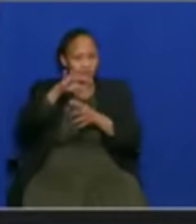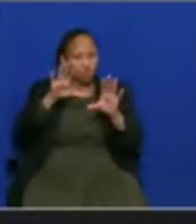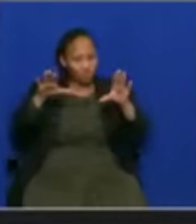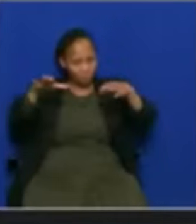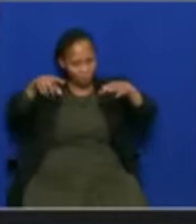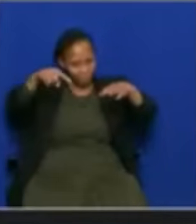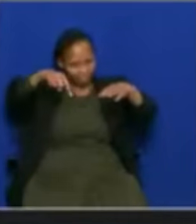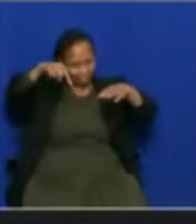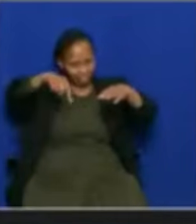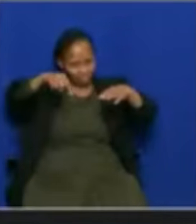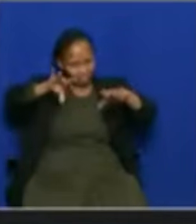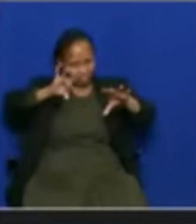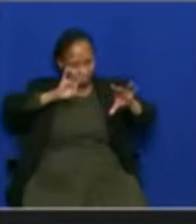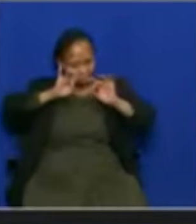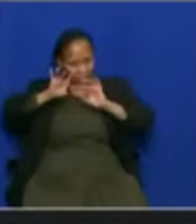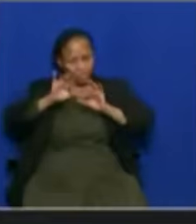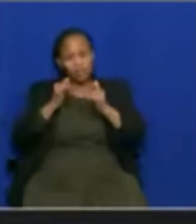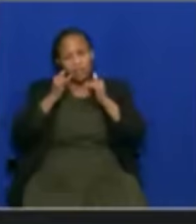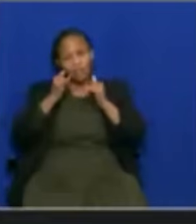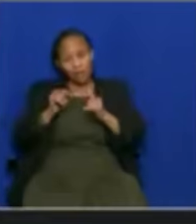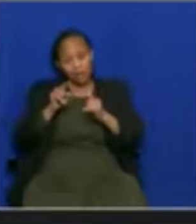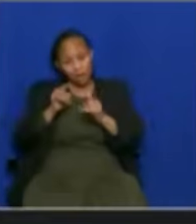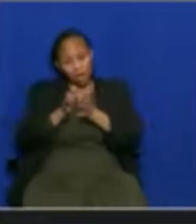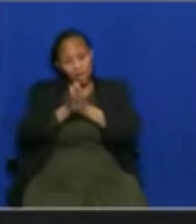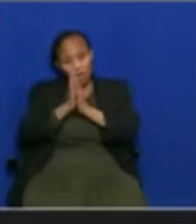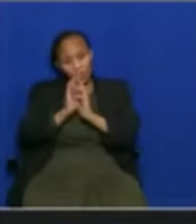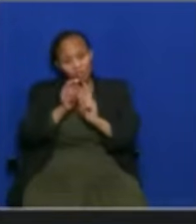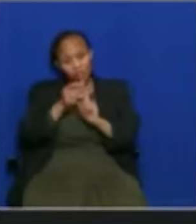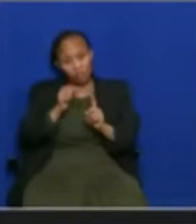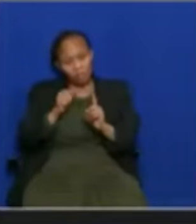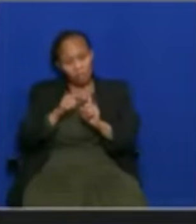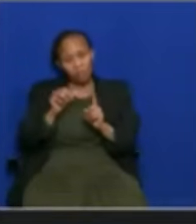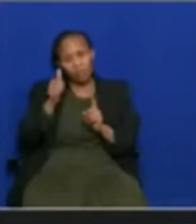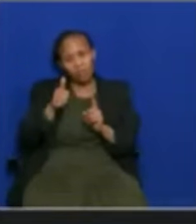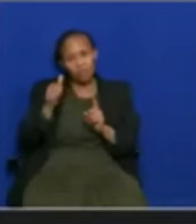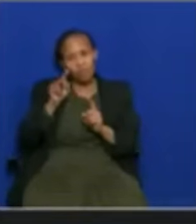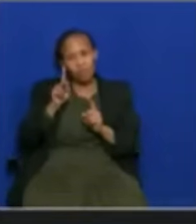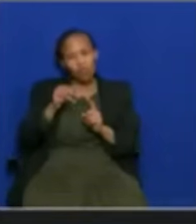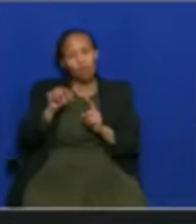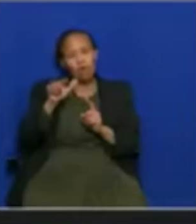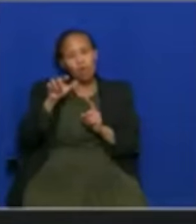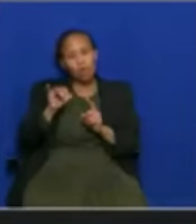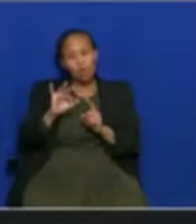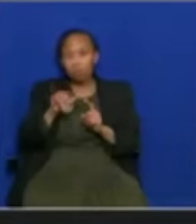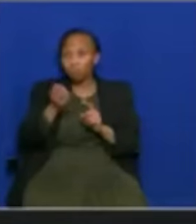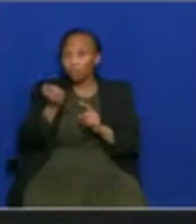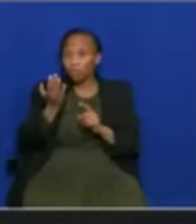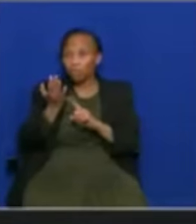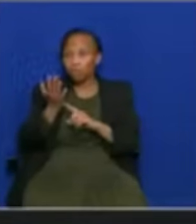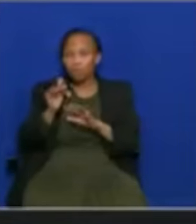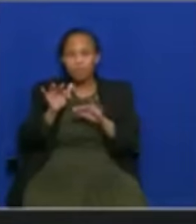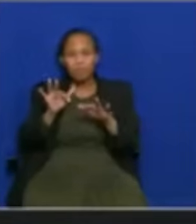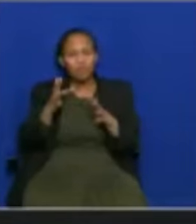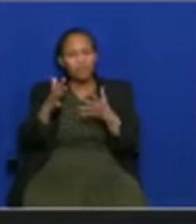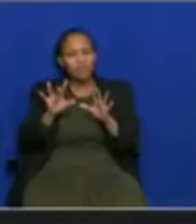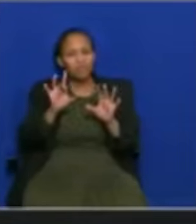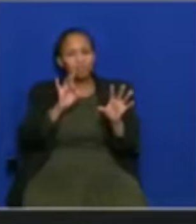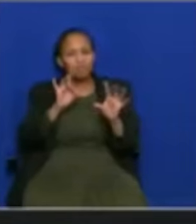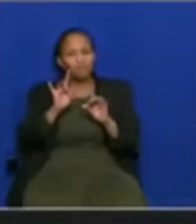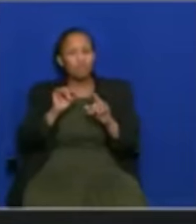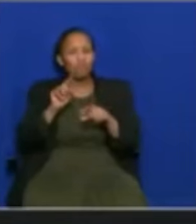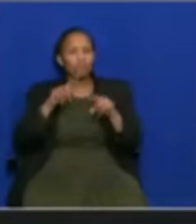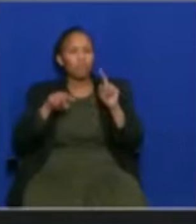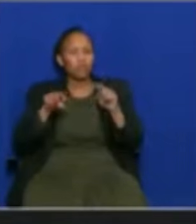from Crime Intelligence General Kumalo. These are the people that I select for the different posts and panels, and it is sent to